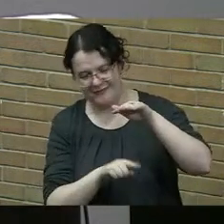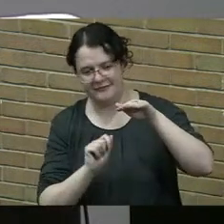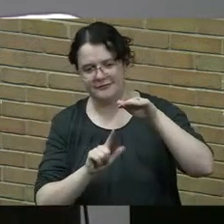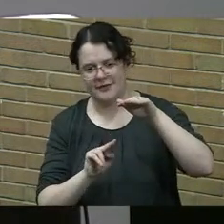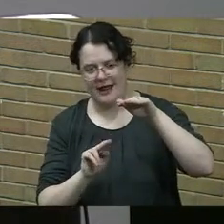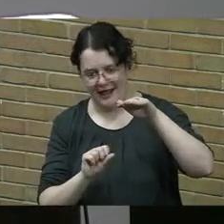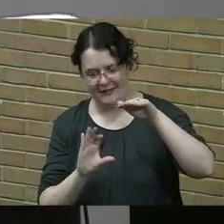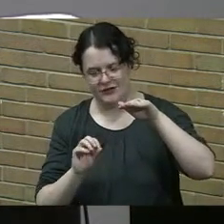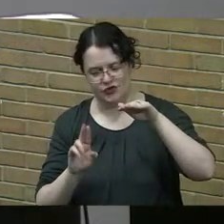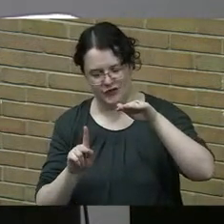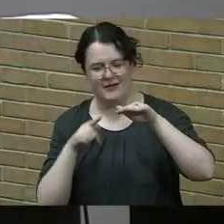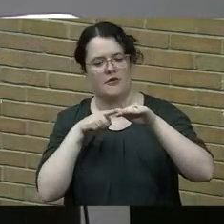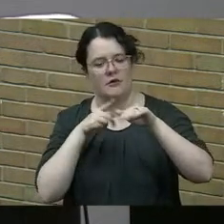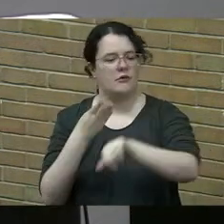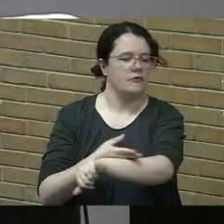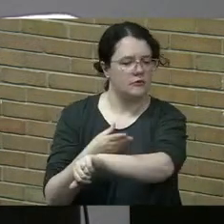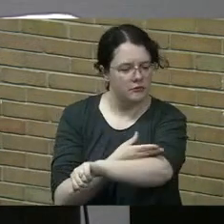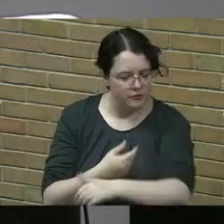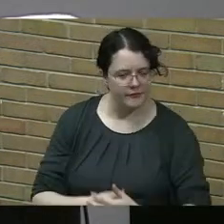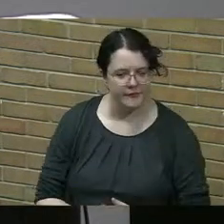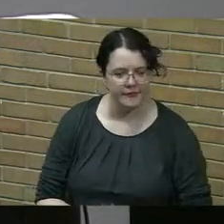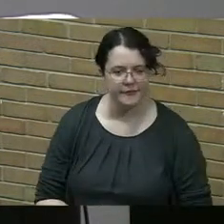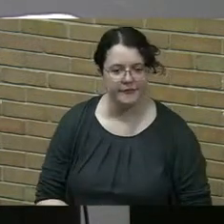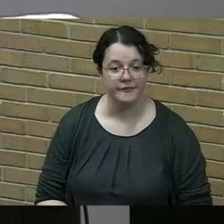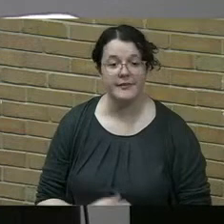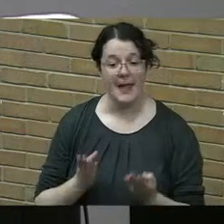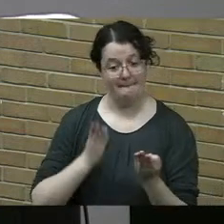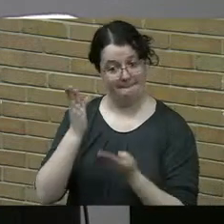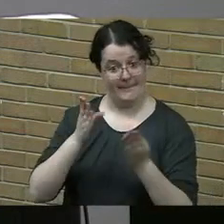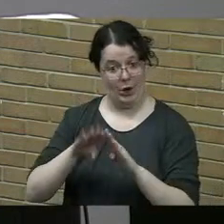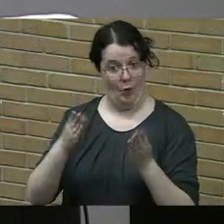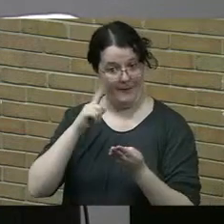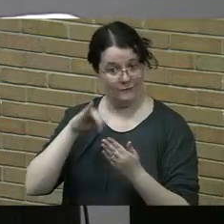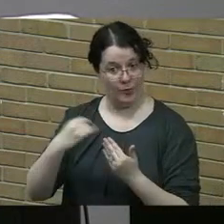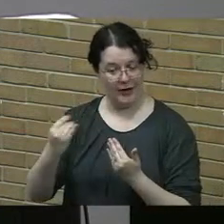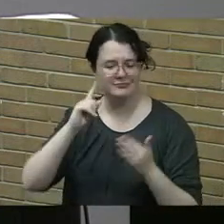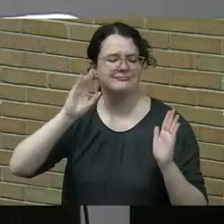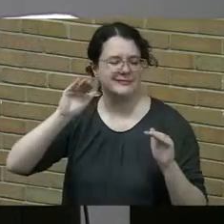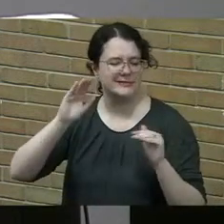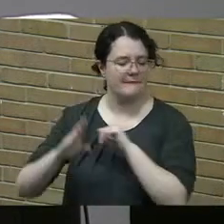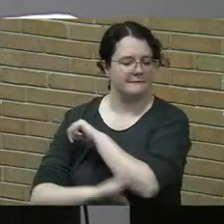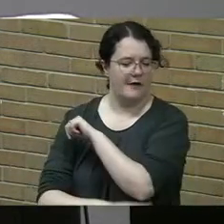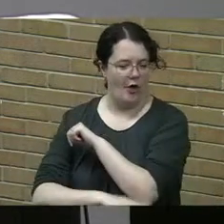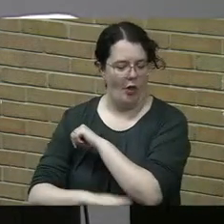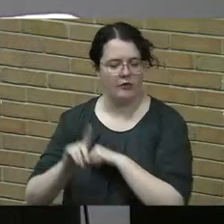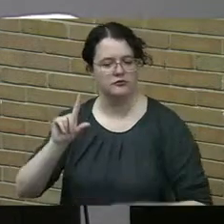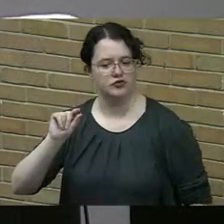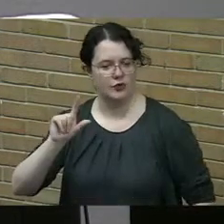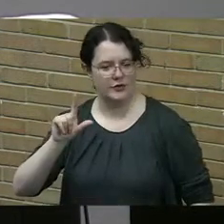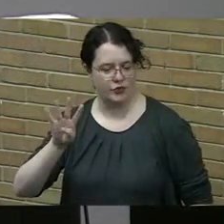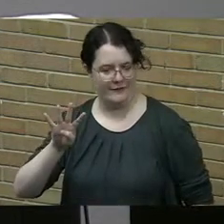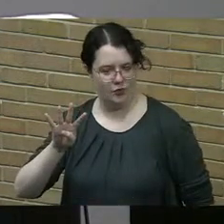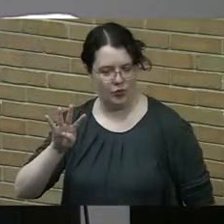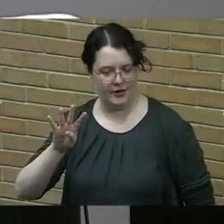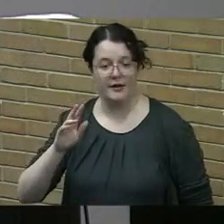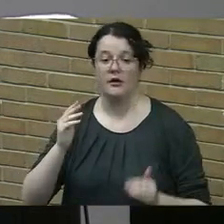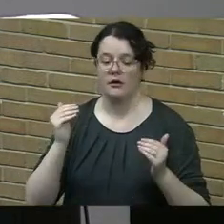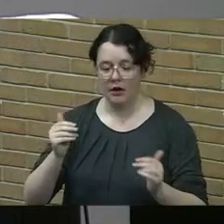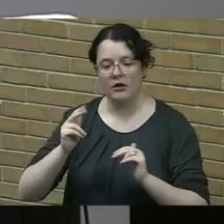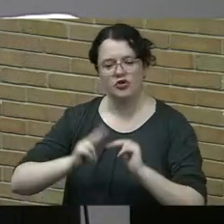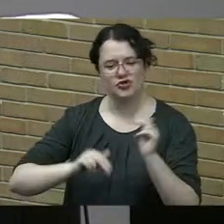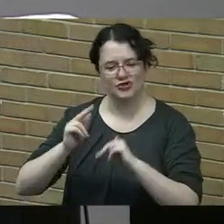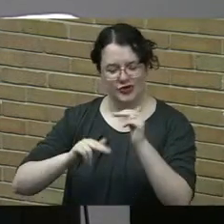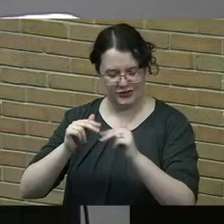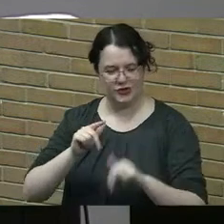in the town. Bid opening for the project is expected in the fall of 2024, with construction running